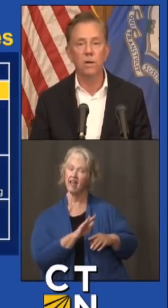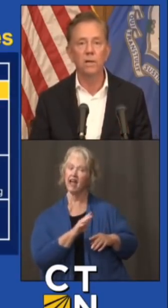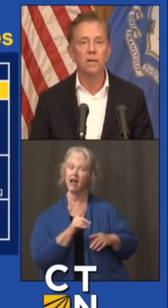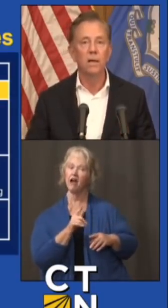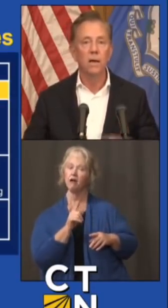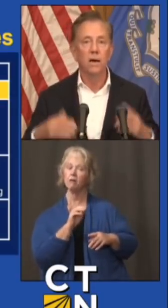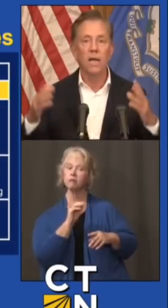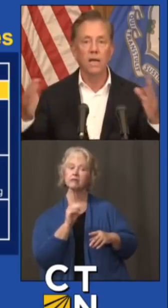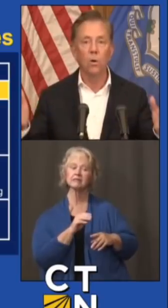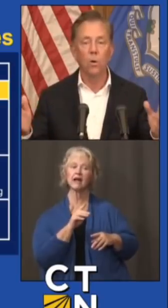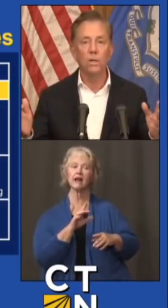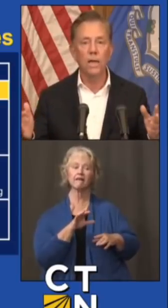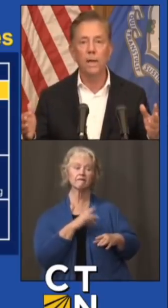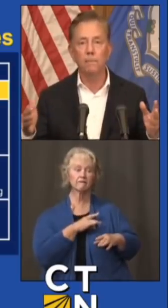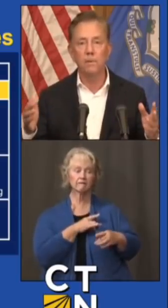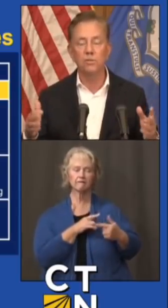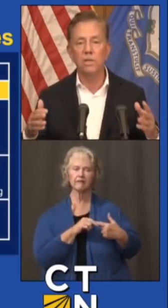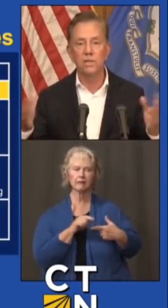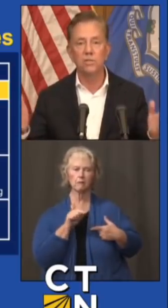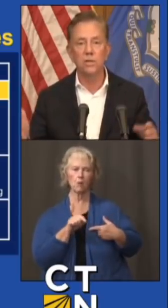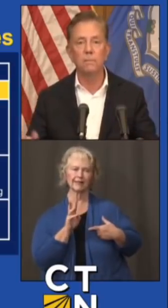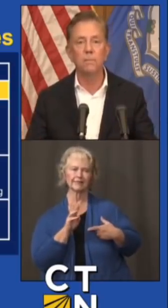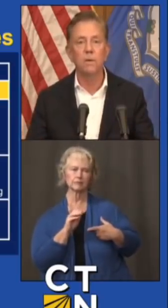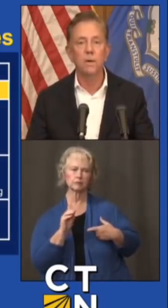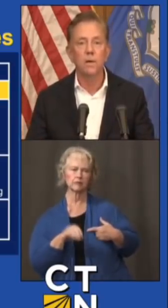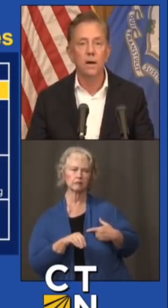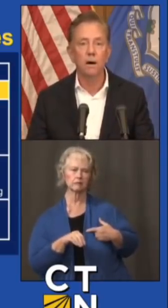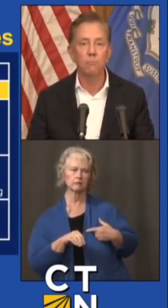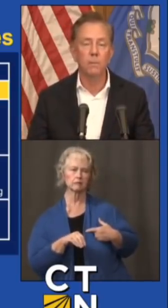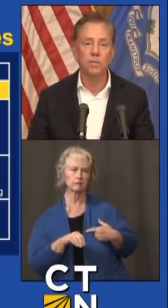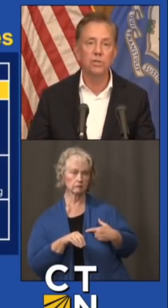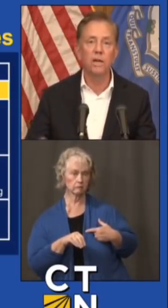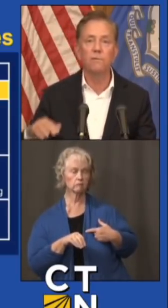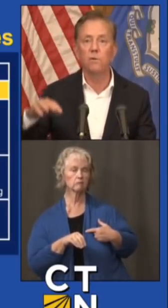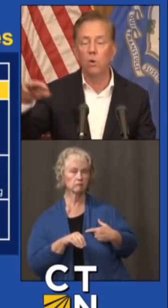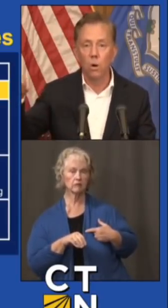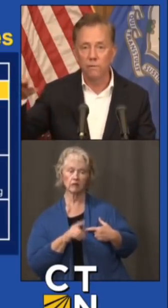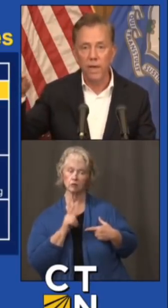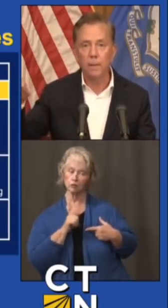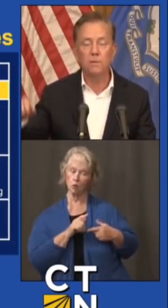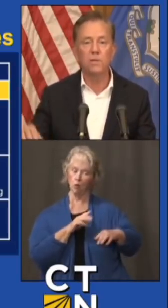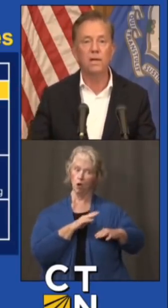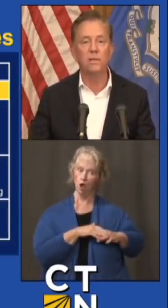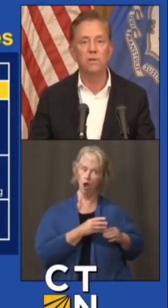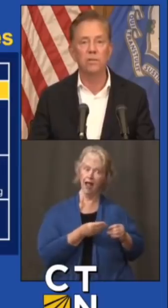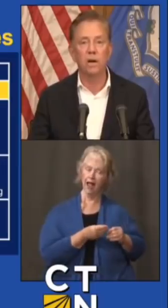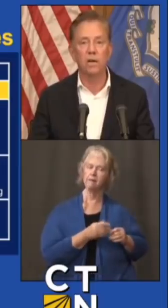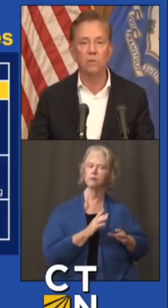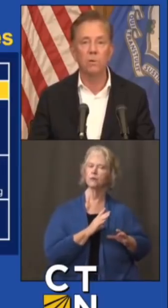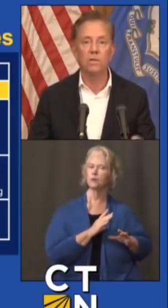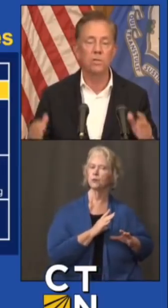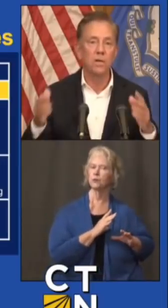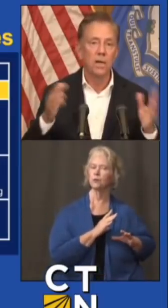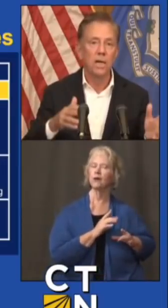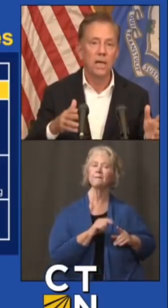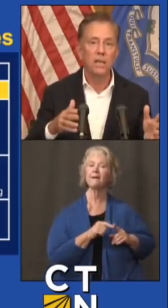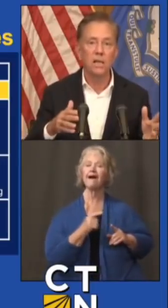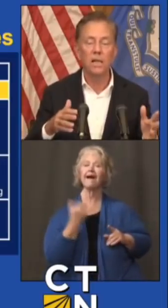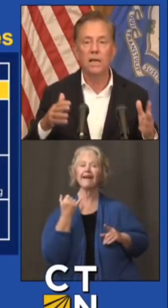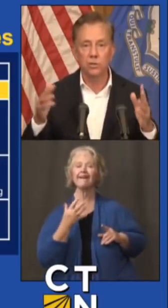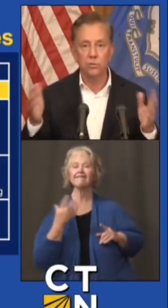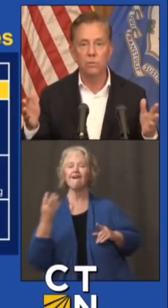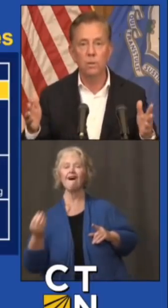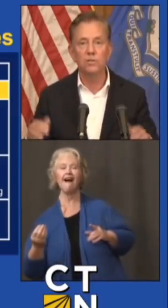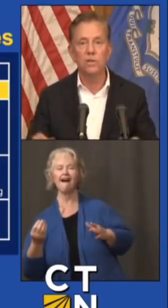positivity rate. Again, on campus is much safer. The off-campus activities, higher risk. In